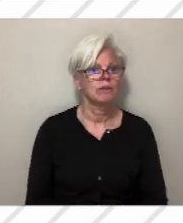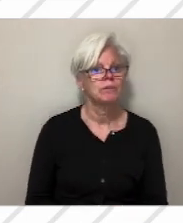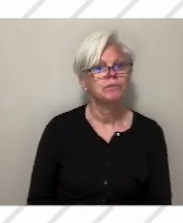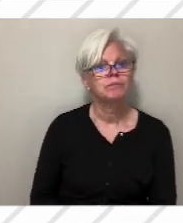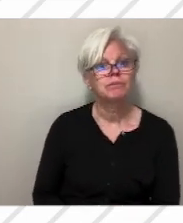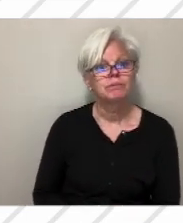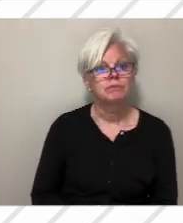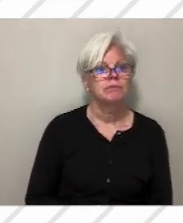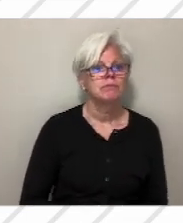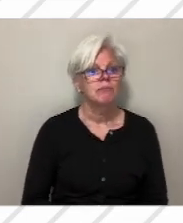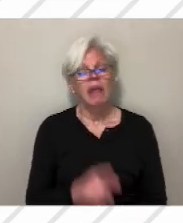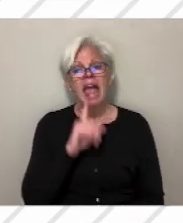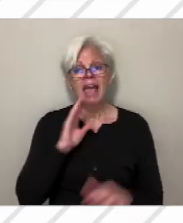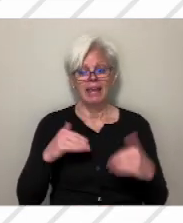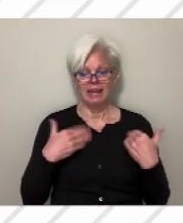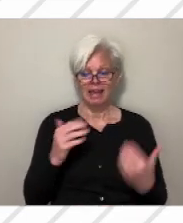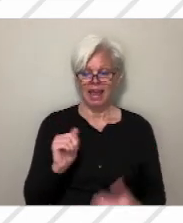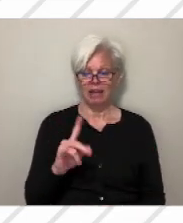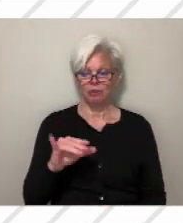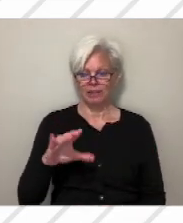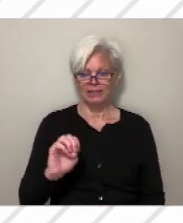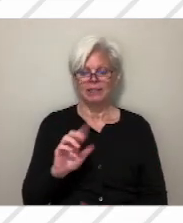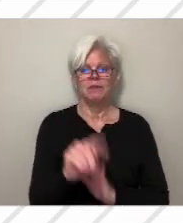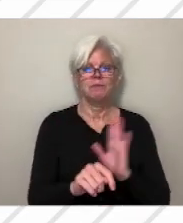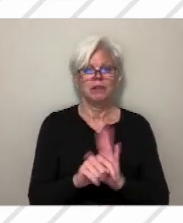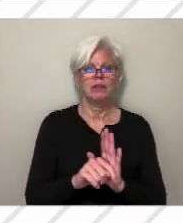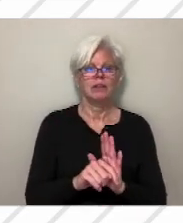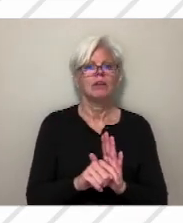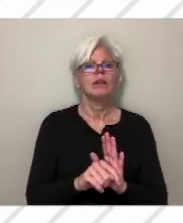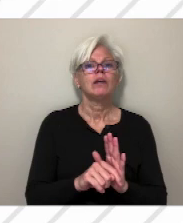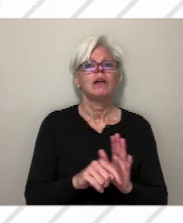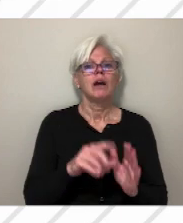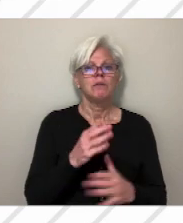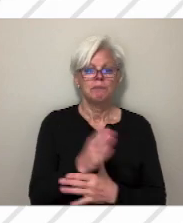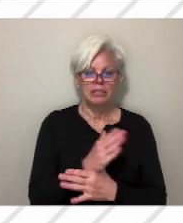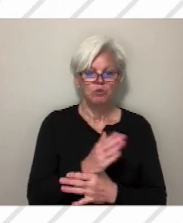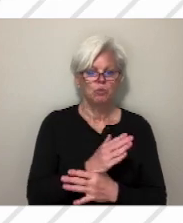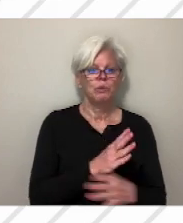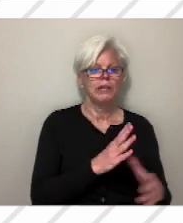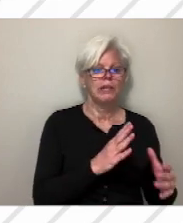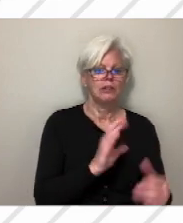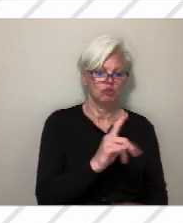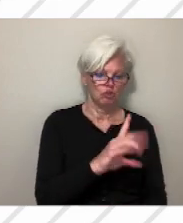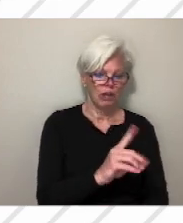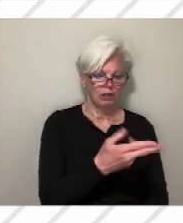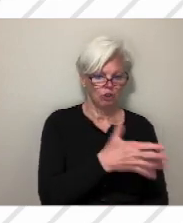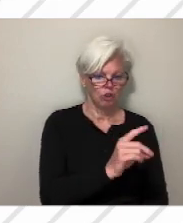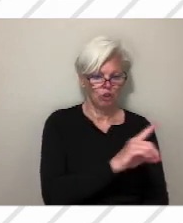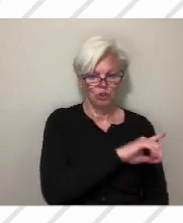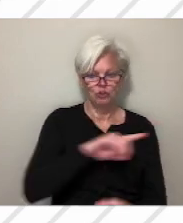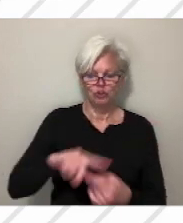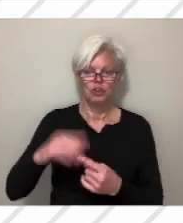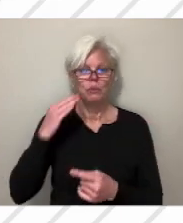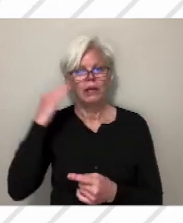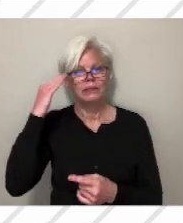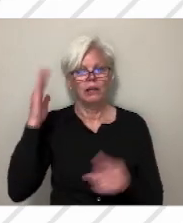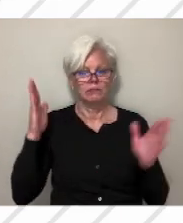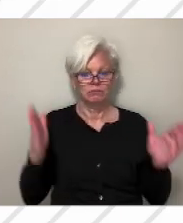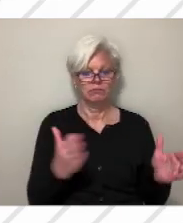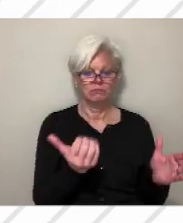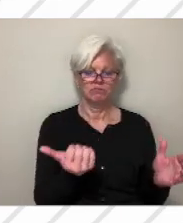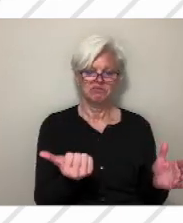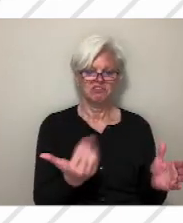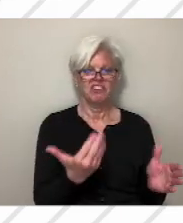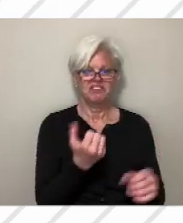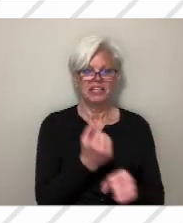Adolescence is defined as a period of life between childhood and adulthood. It spans over 15 years. It starts around 10 or